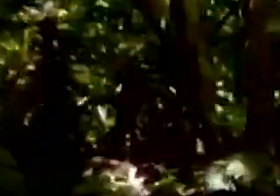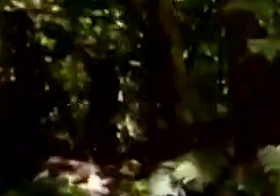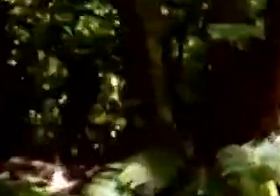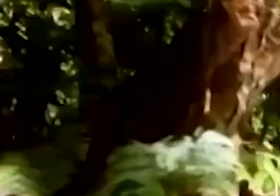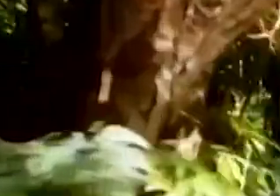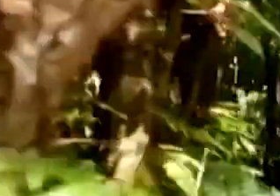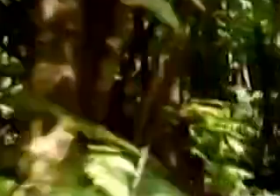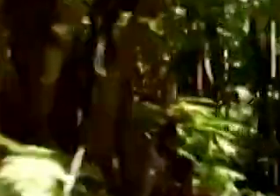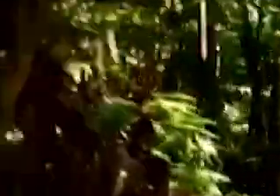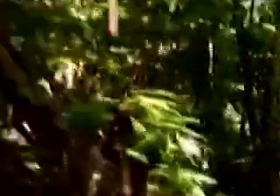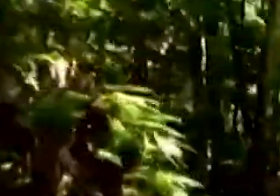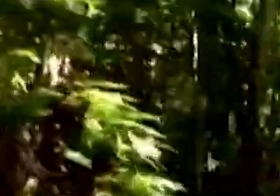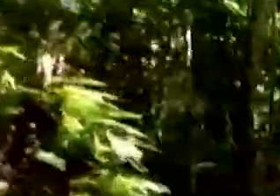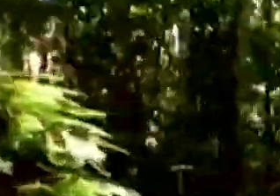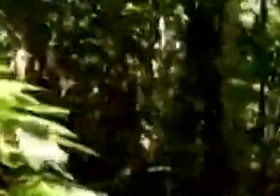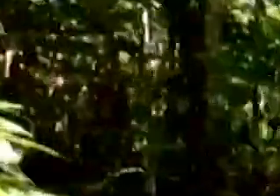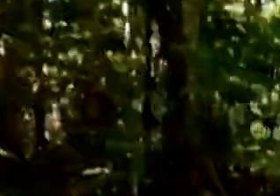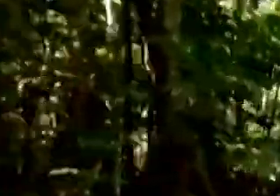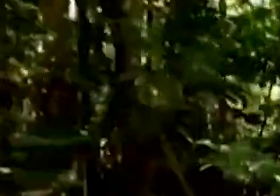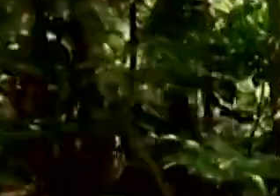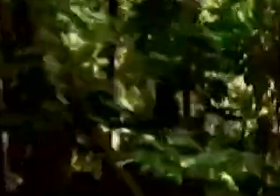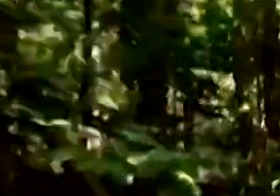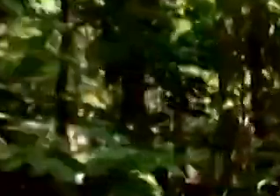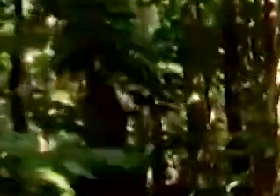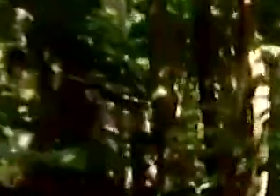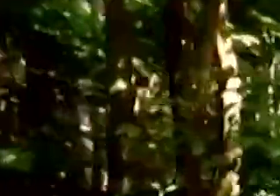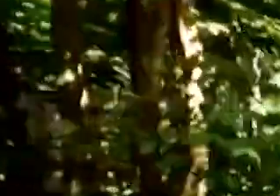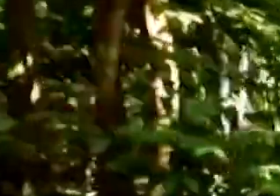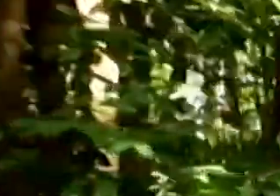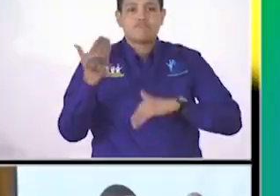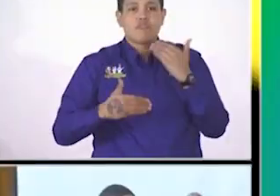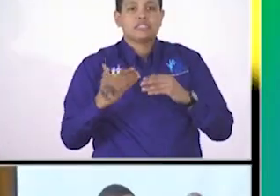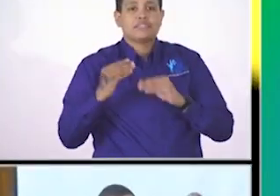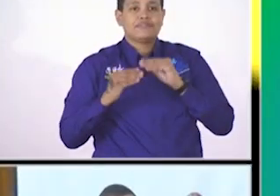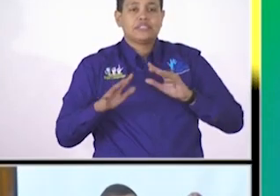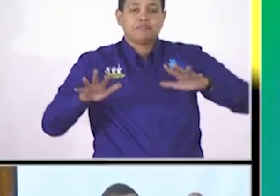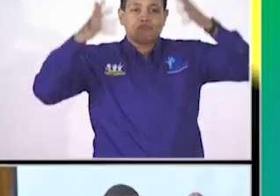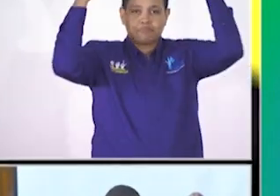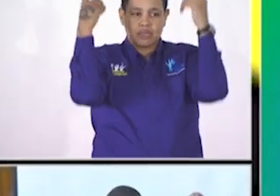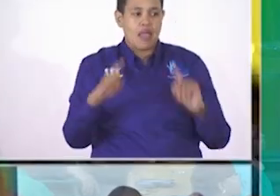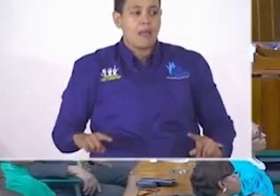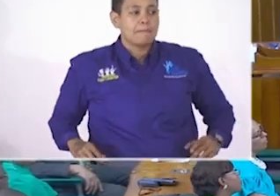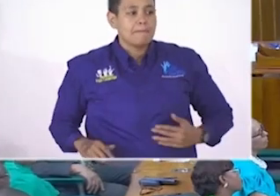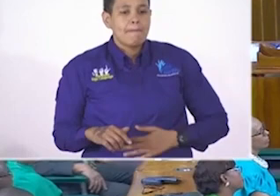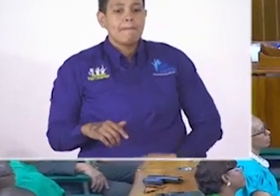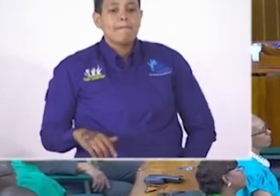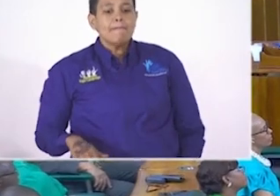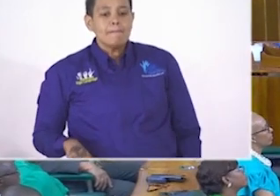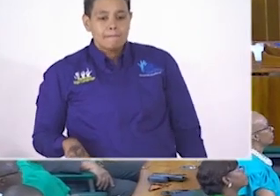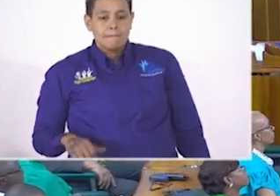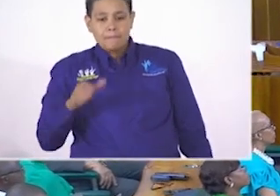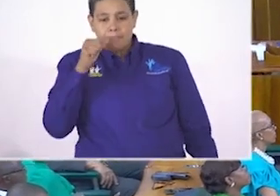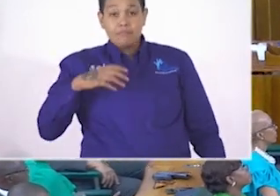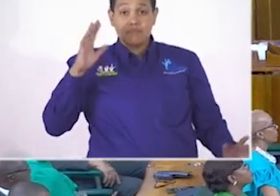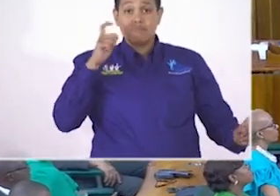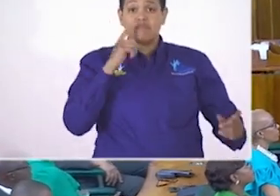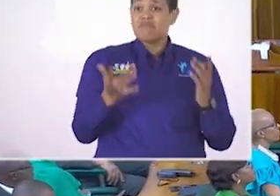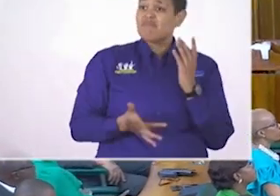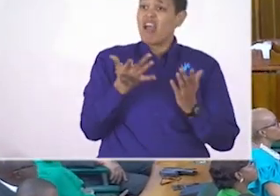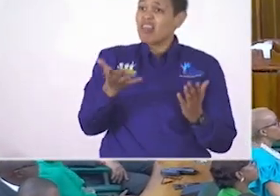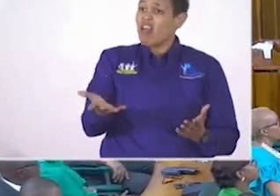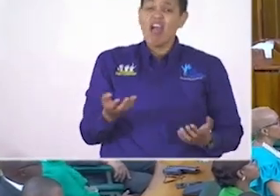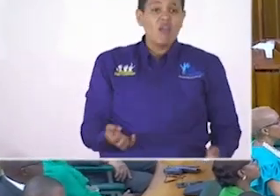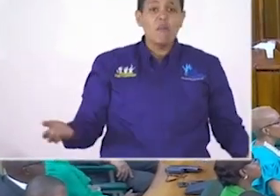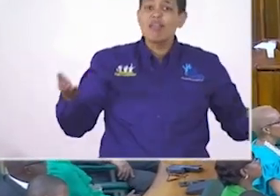heat island effect, particularly within urban spaces. Madam Speaker, the technology exists, the equipment